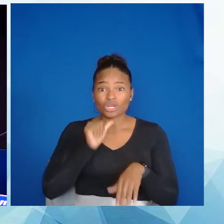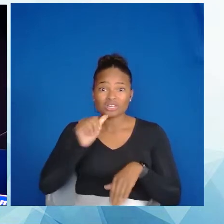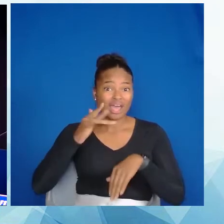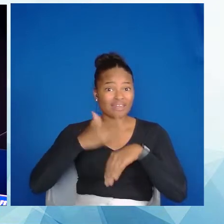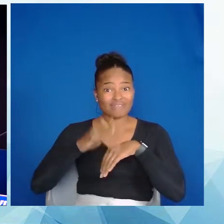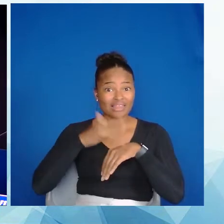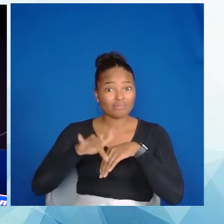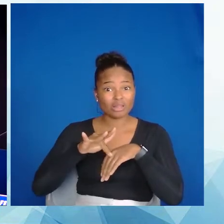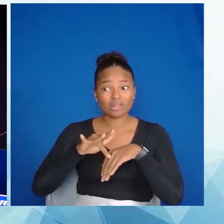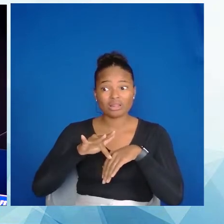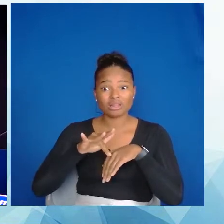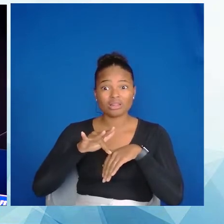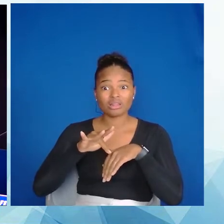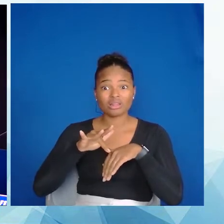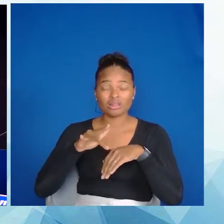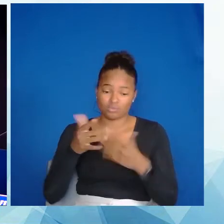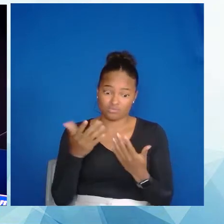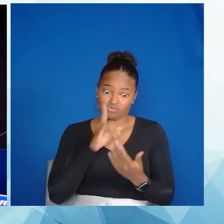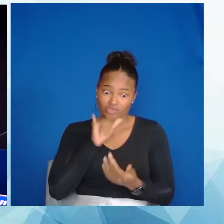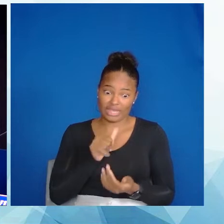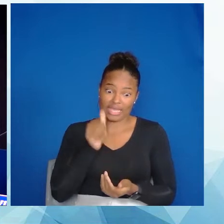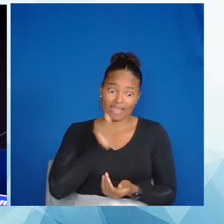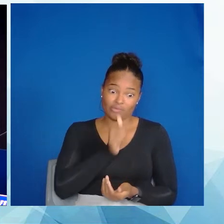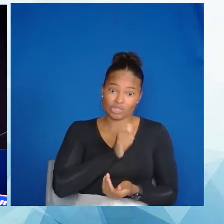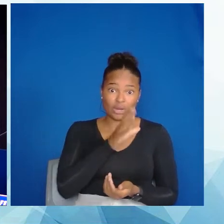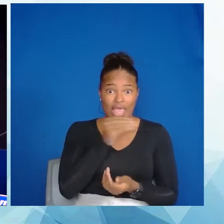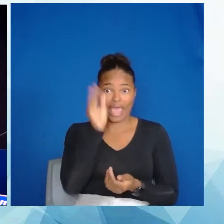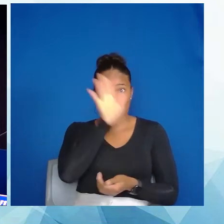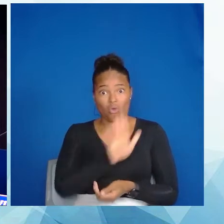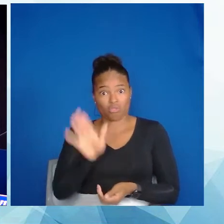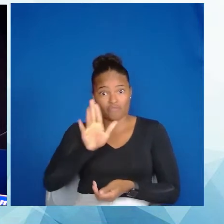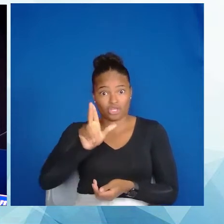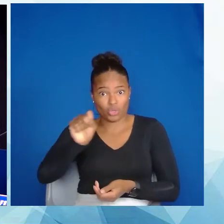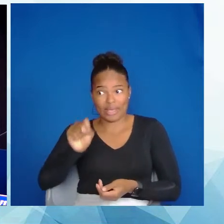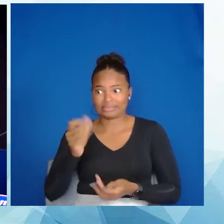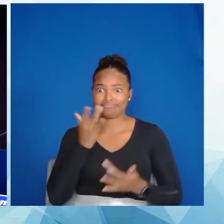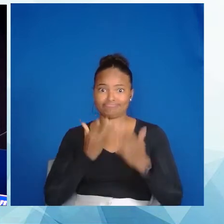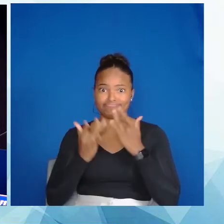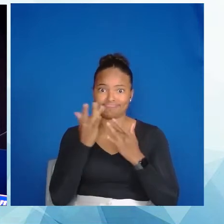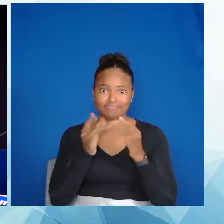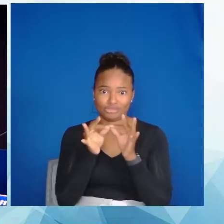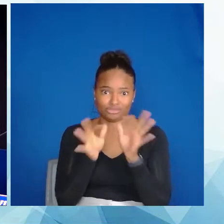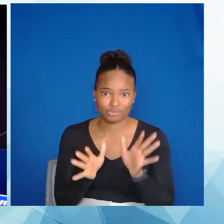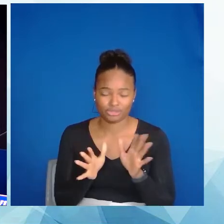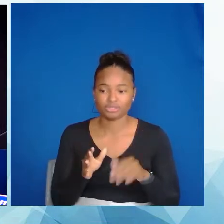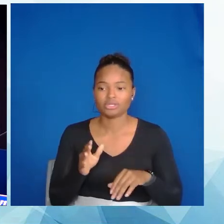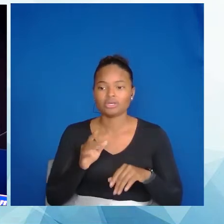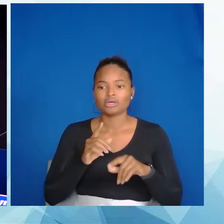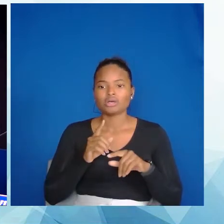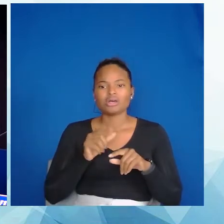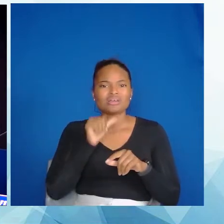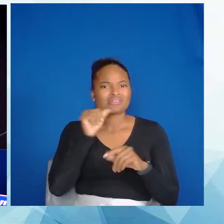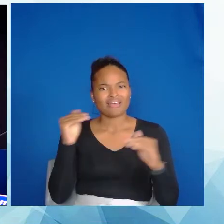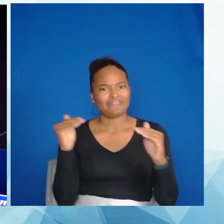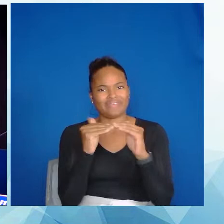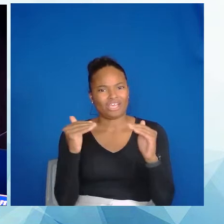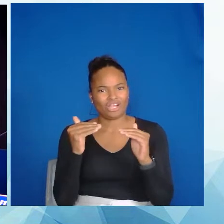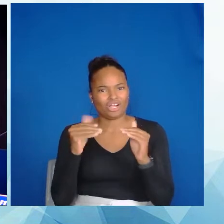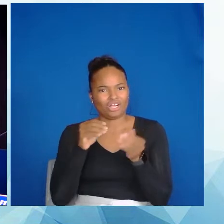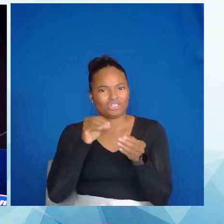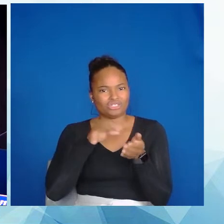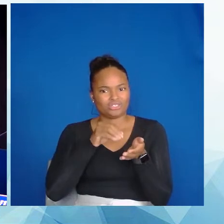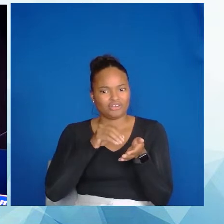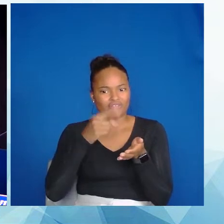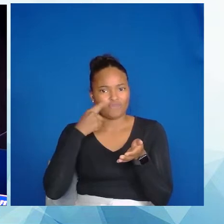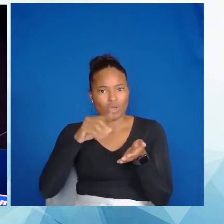in Arizona and also nationally we're experiencing an interpreter shortage. So it's not fair to students to